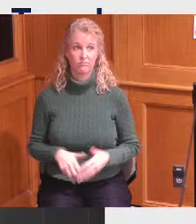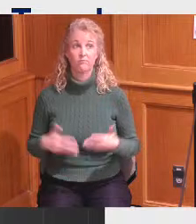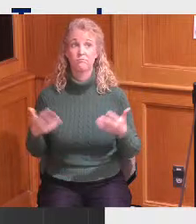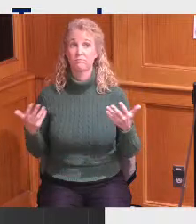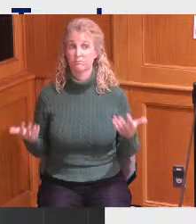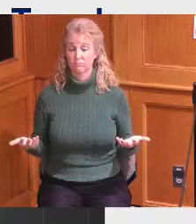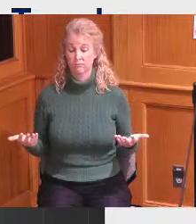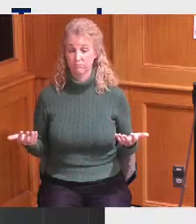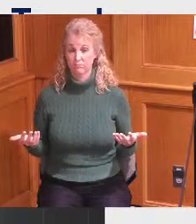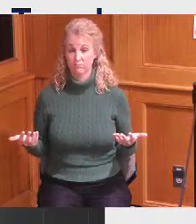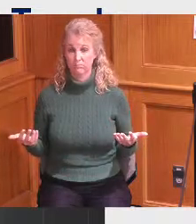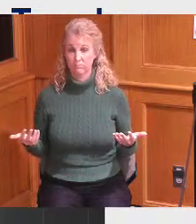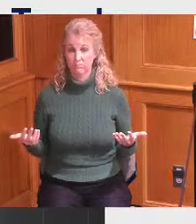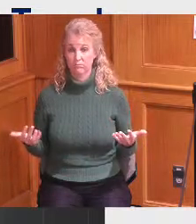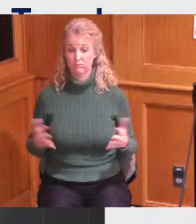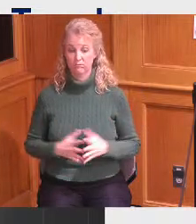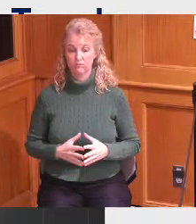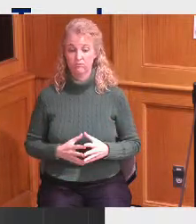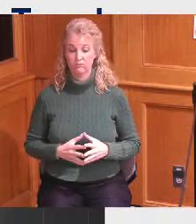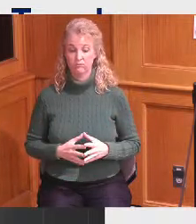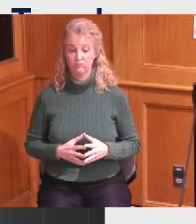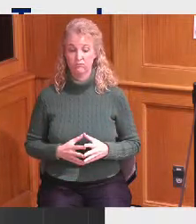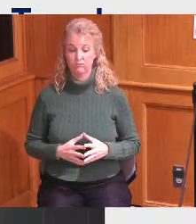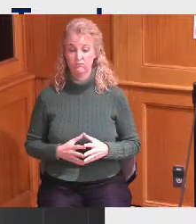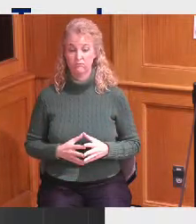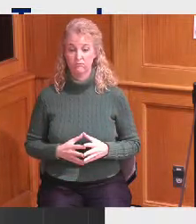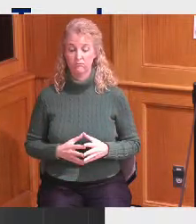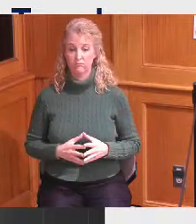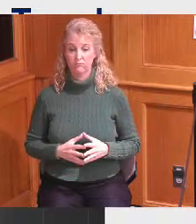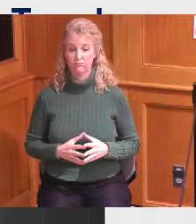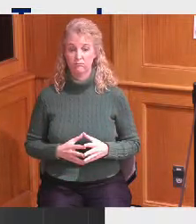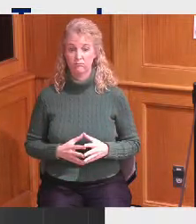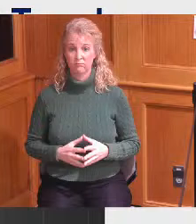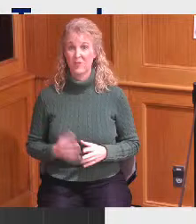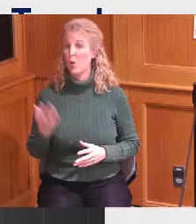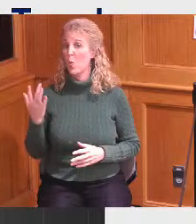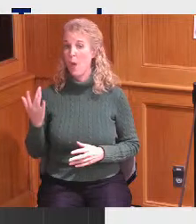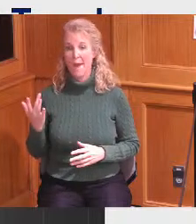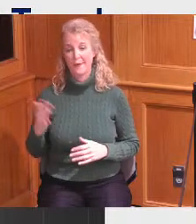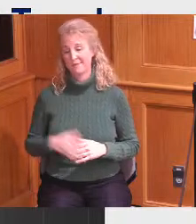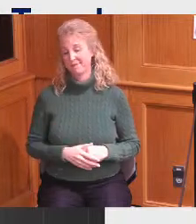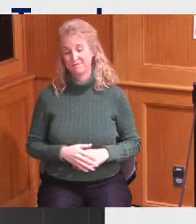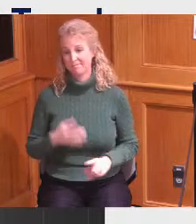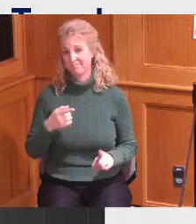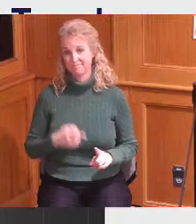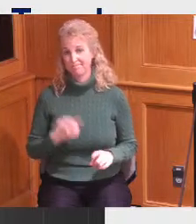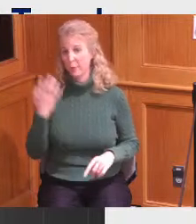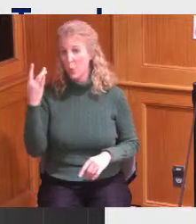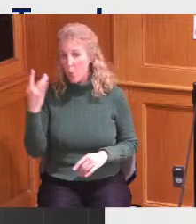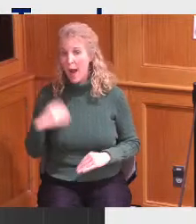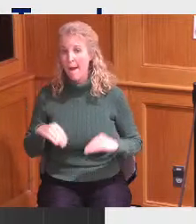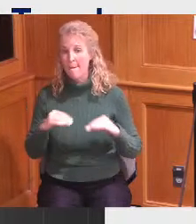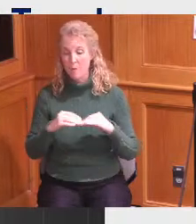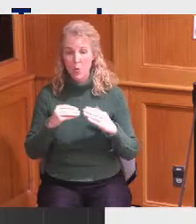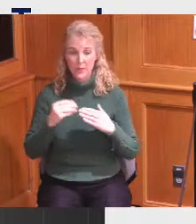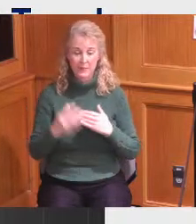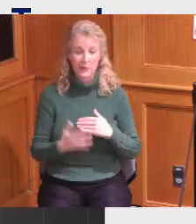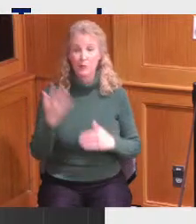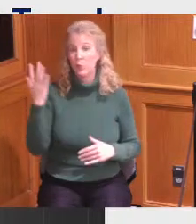So the question, I think we beg the question, what are the drivers of that? Where are the areas in which we're